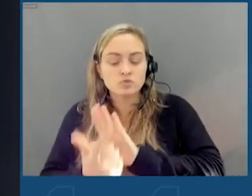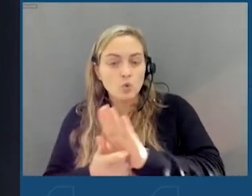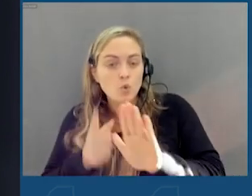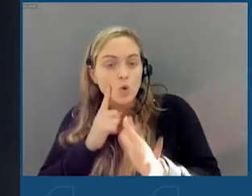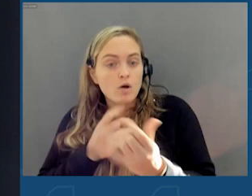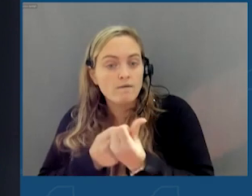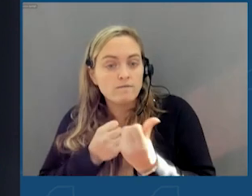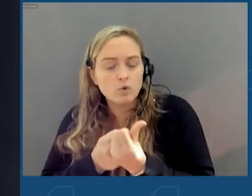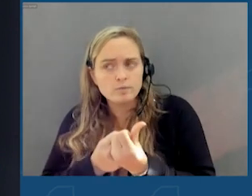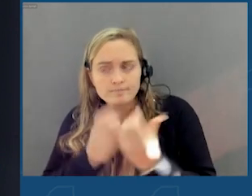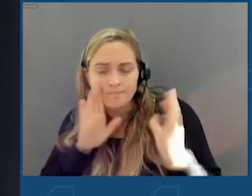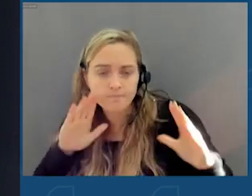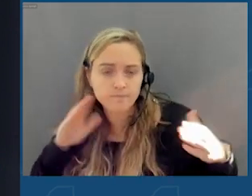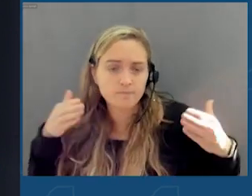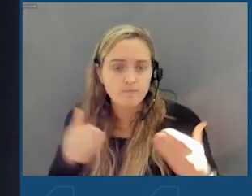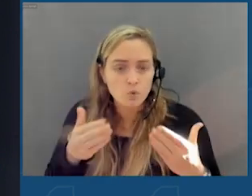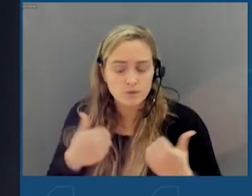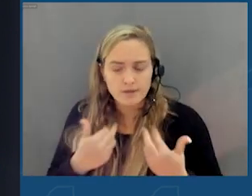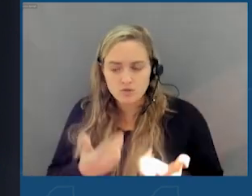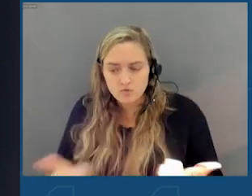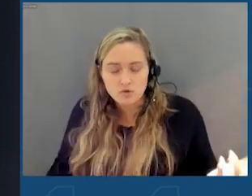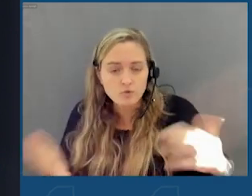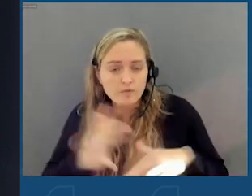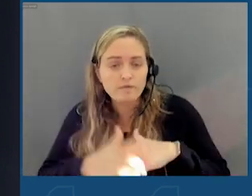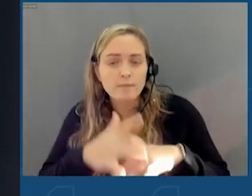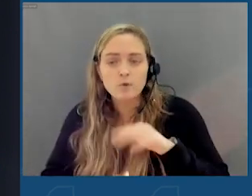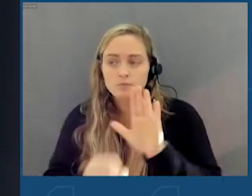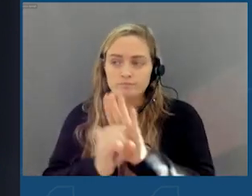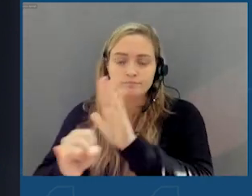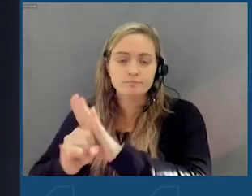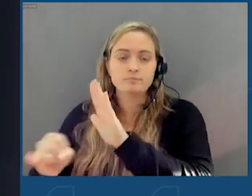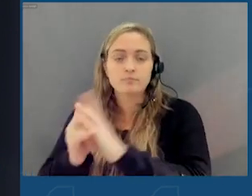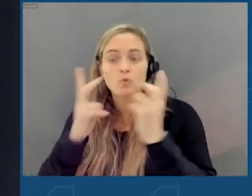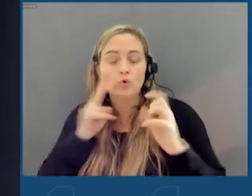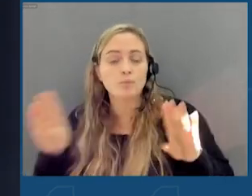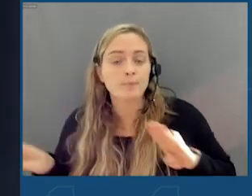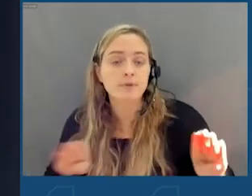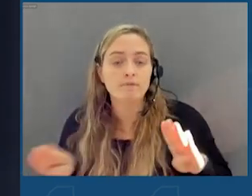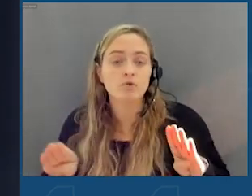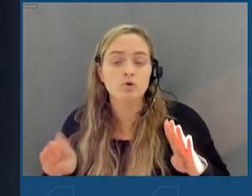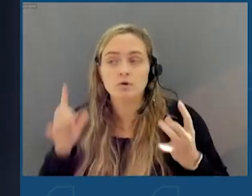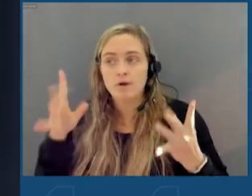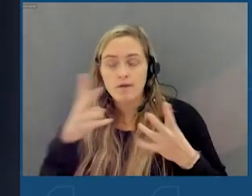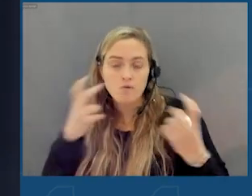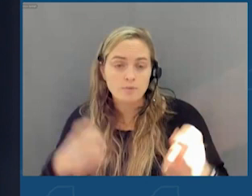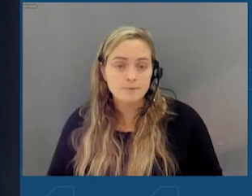focused and has the resources to identify and stop criminal behavior and hate crimes.